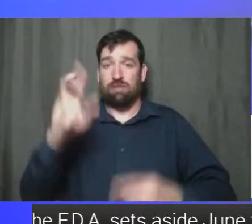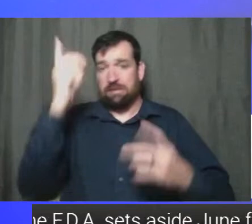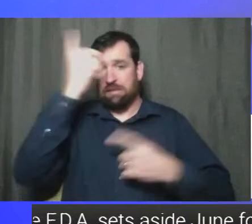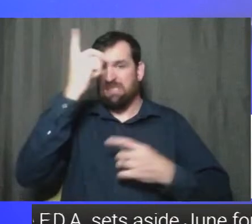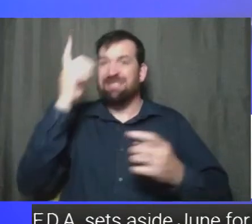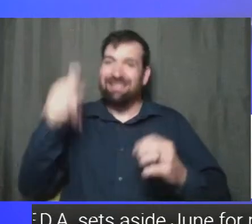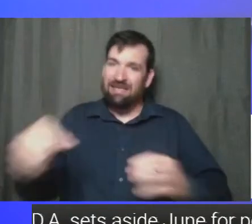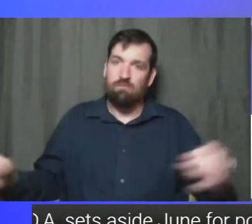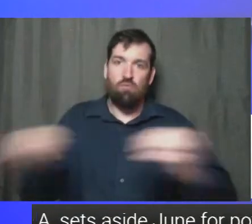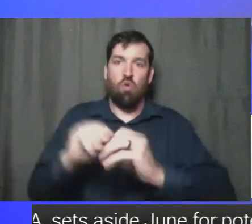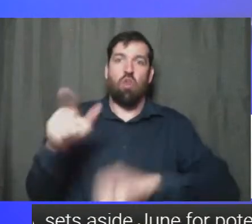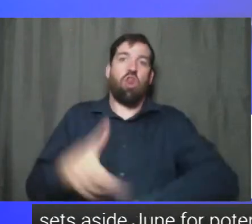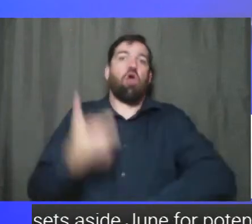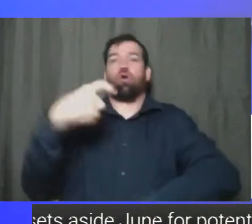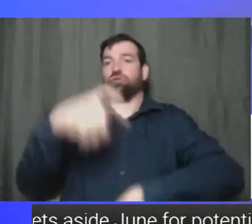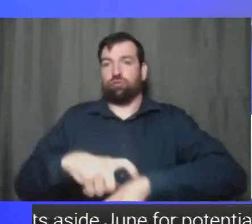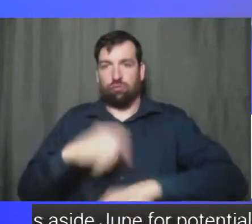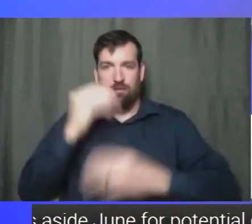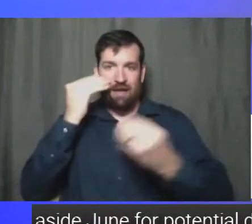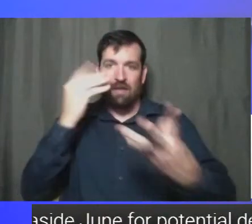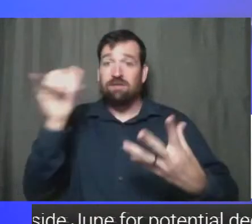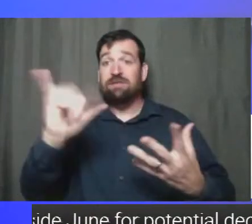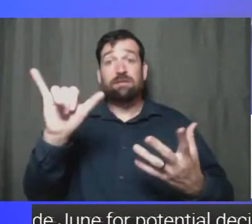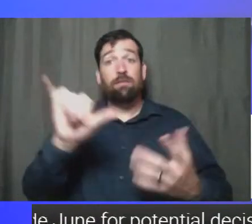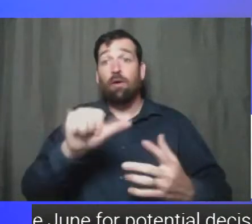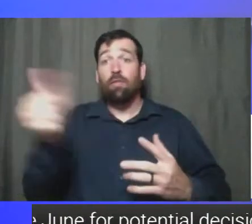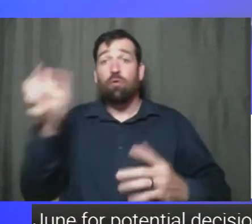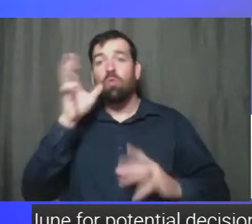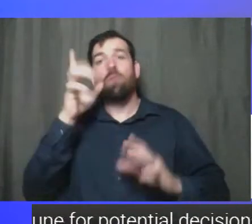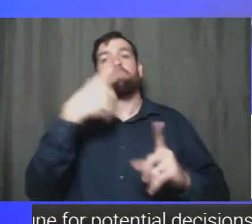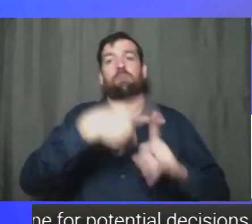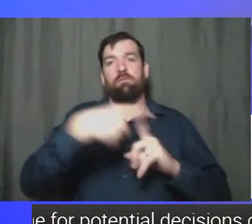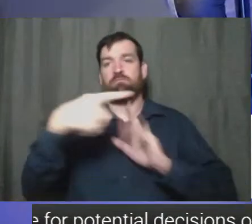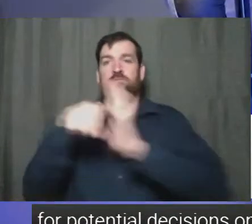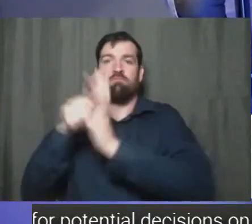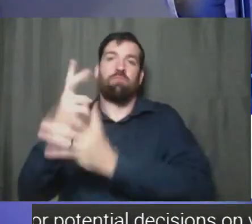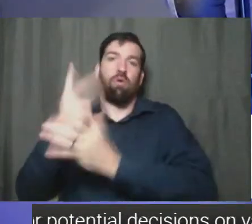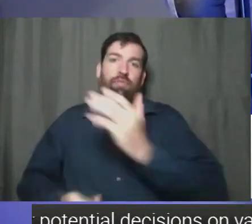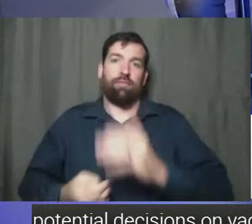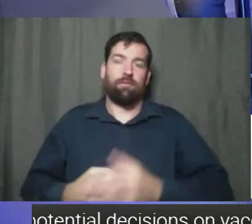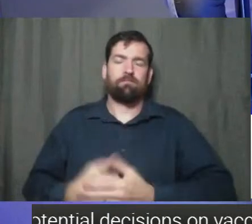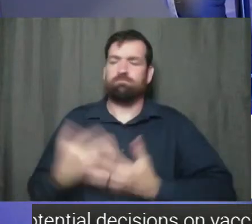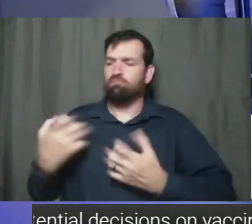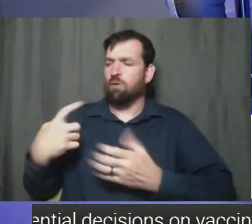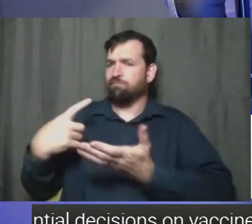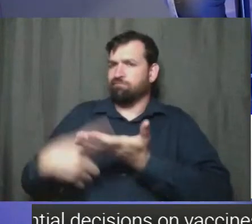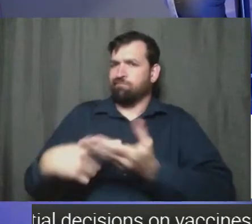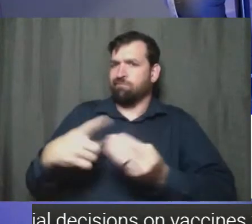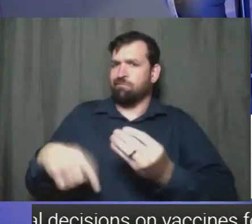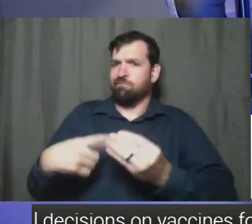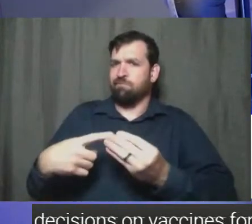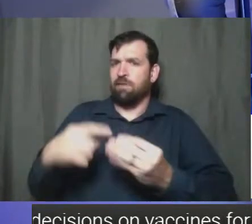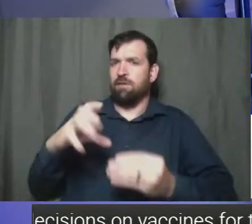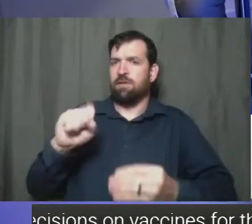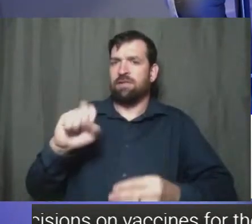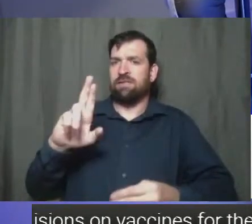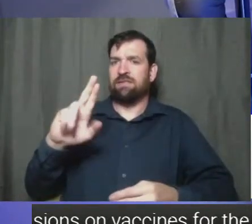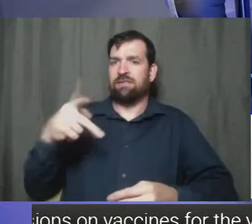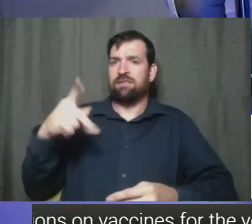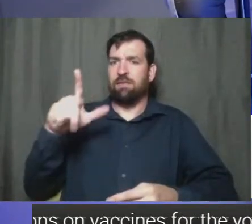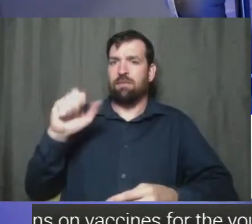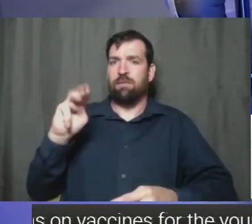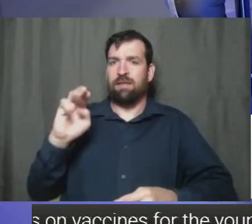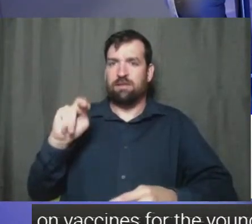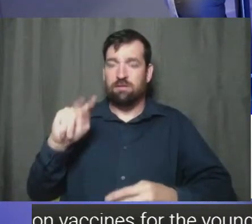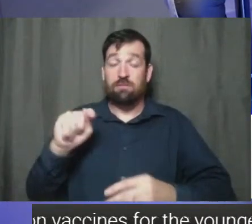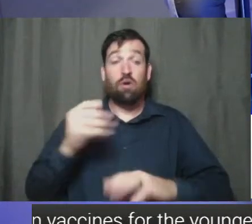benefits, because just like anything, there's going to be pluses and there's going to be minuses. I want to ask you about supplements. That's something that people take pre-workout, after